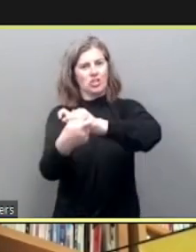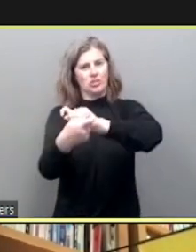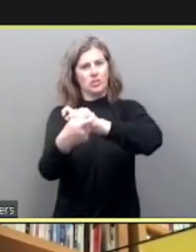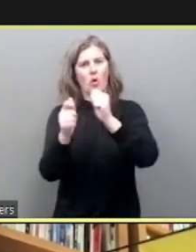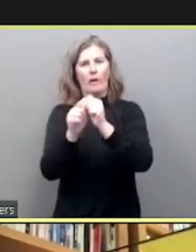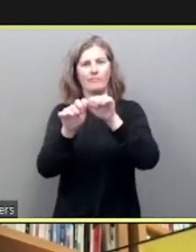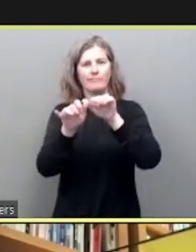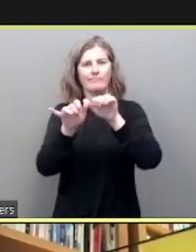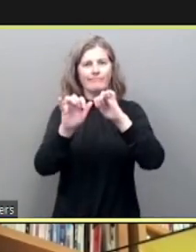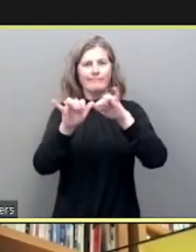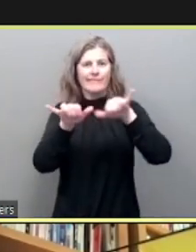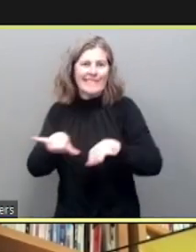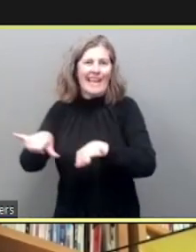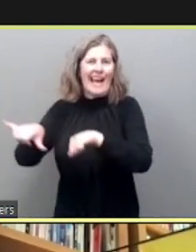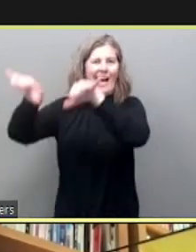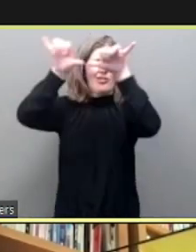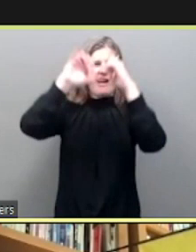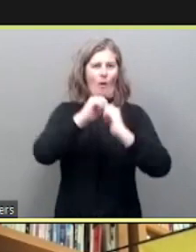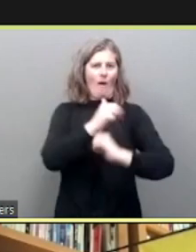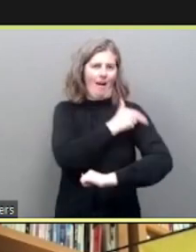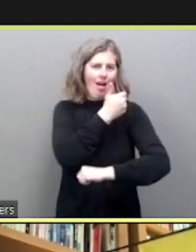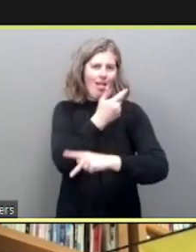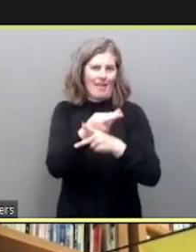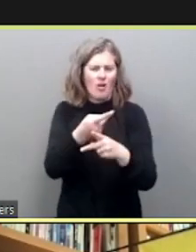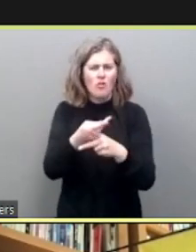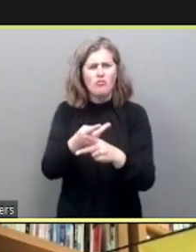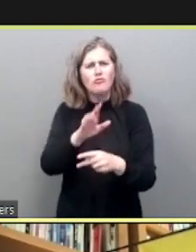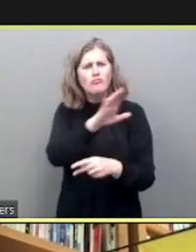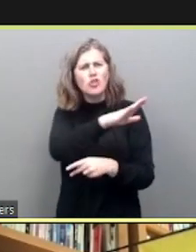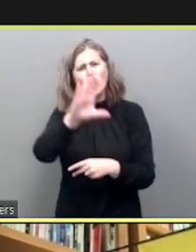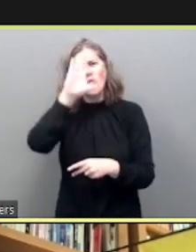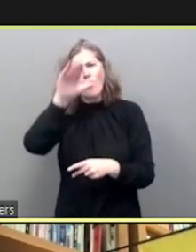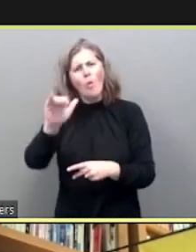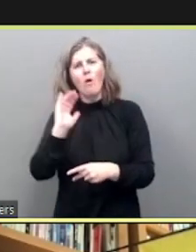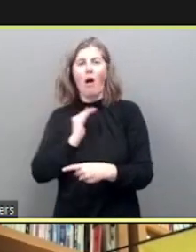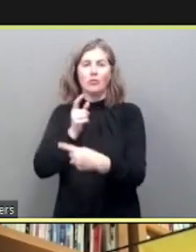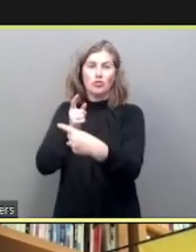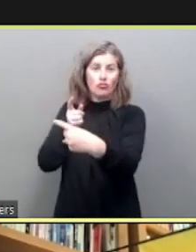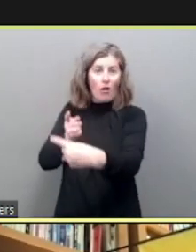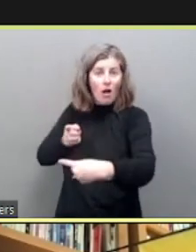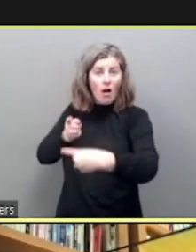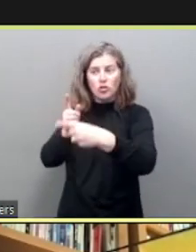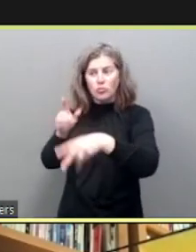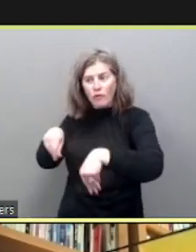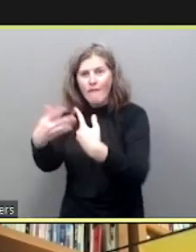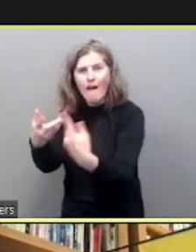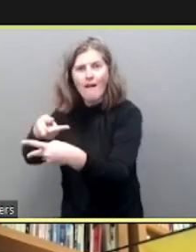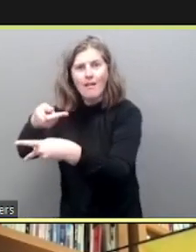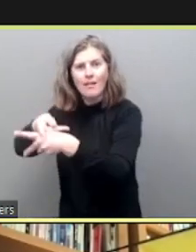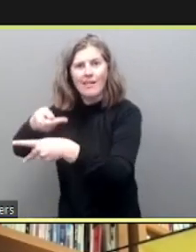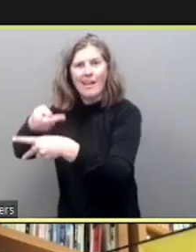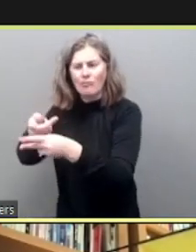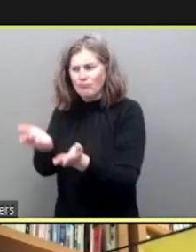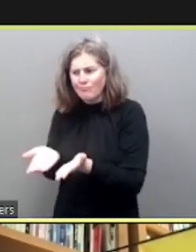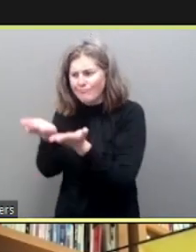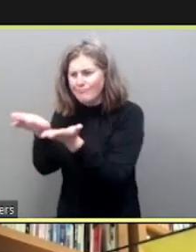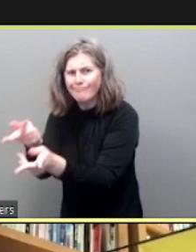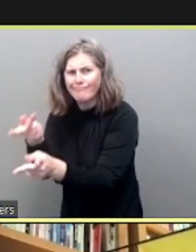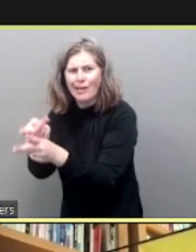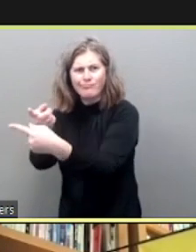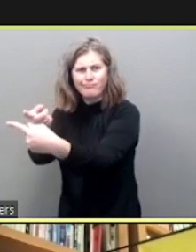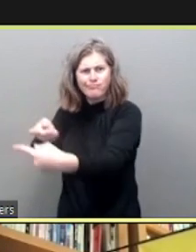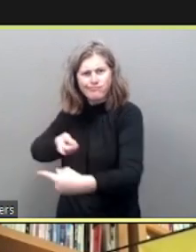healthcare operations. You've heard about our struggles to provide care, deliver it,